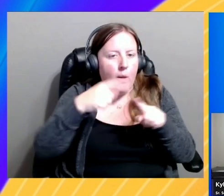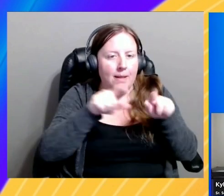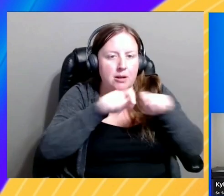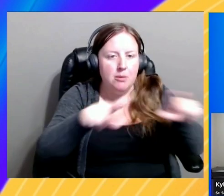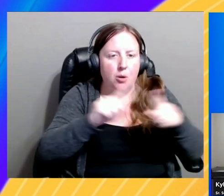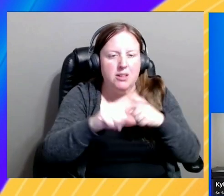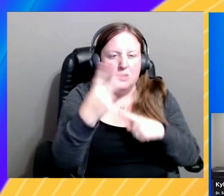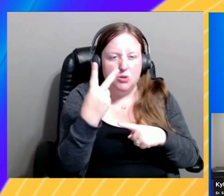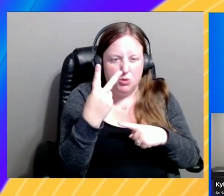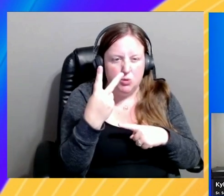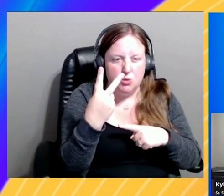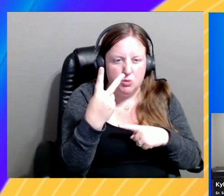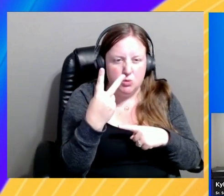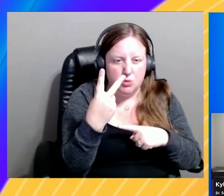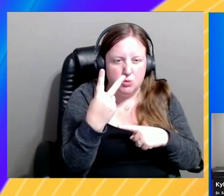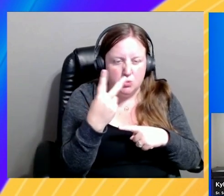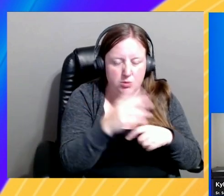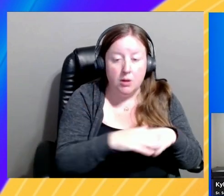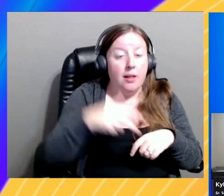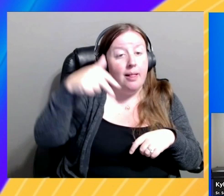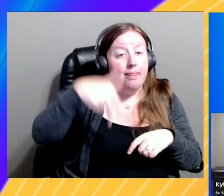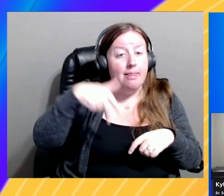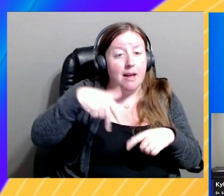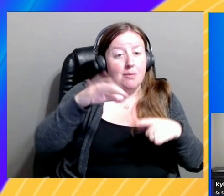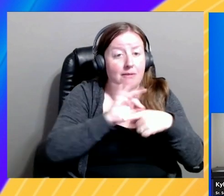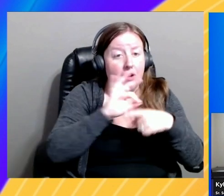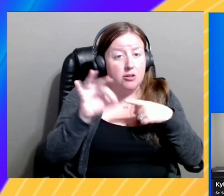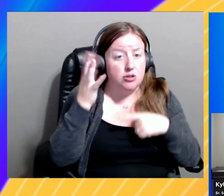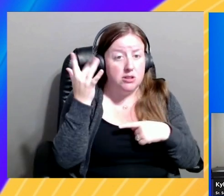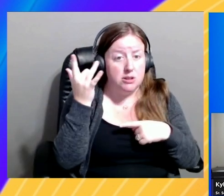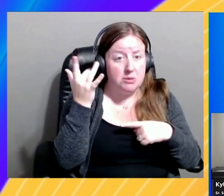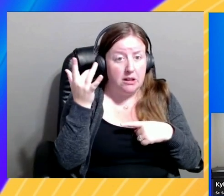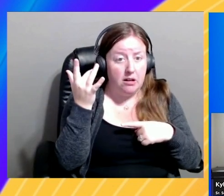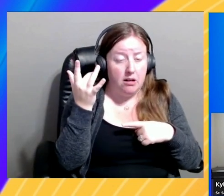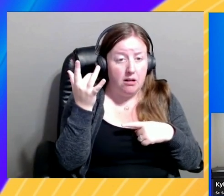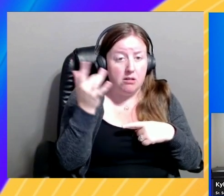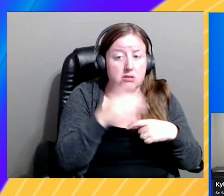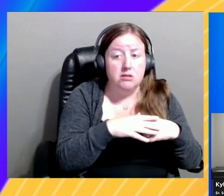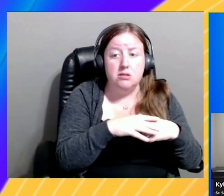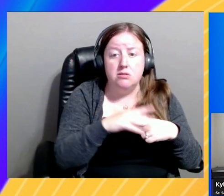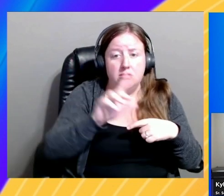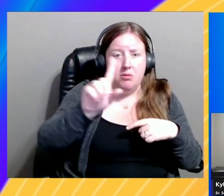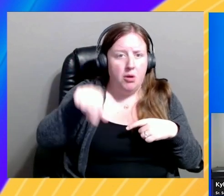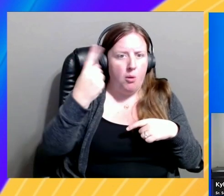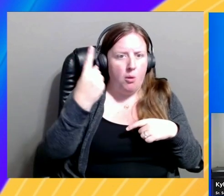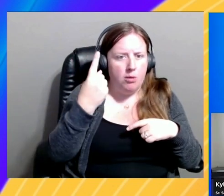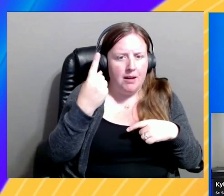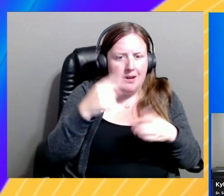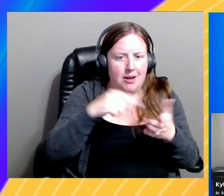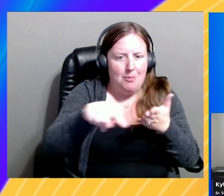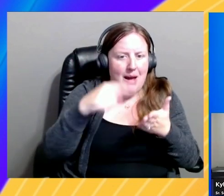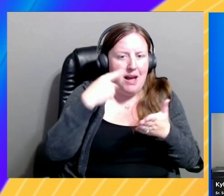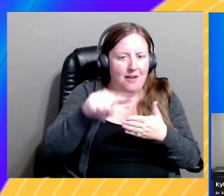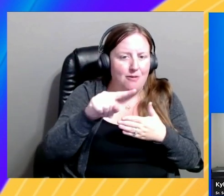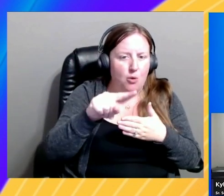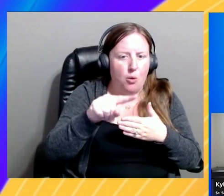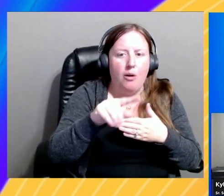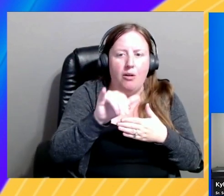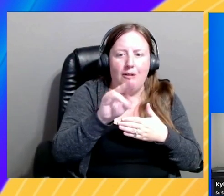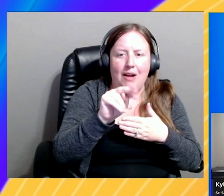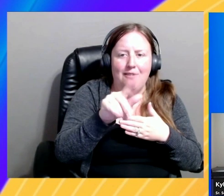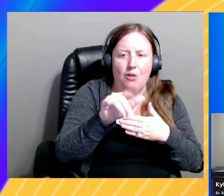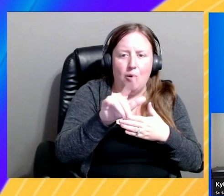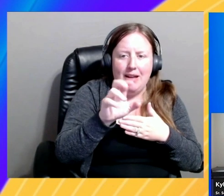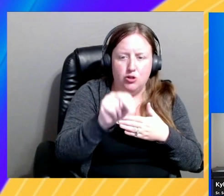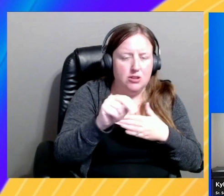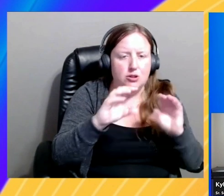And Lambda functions, since they are you only pay for invocations, there's no reason not to deploy